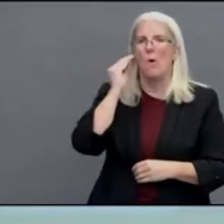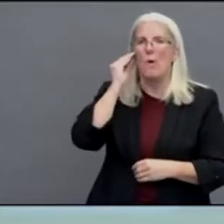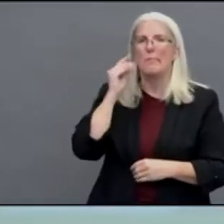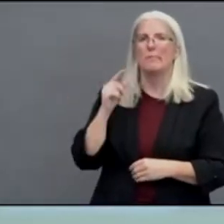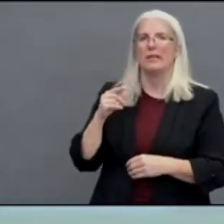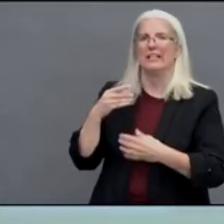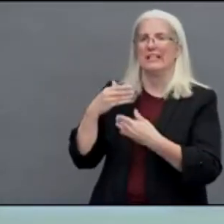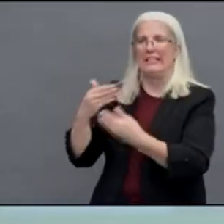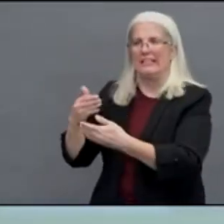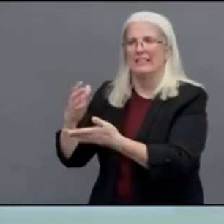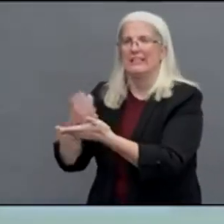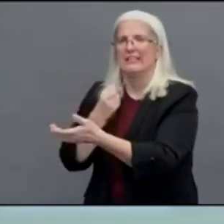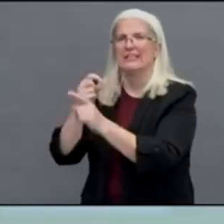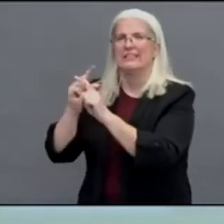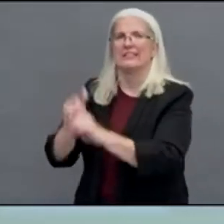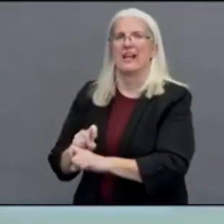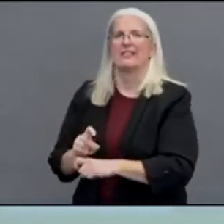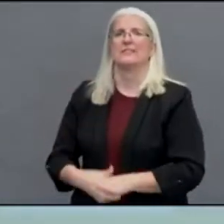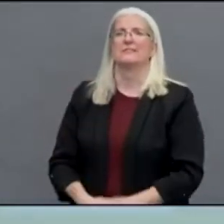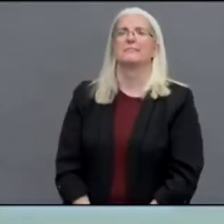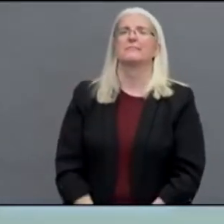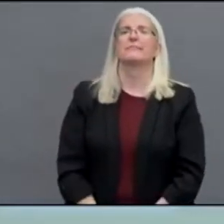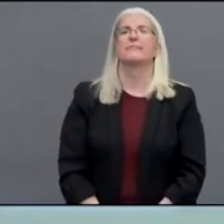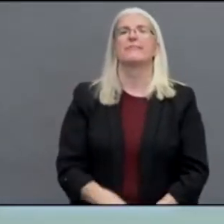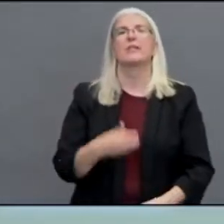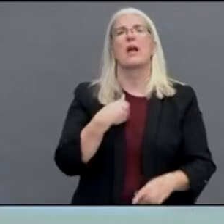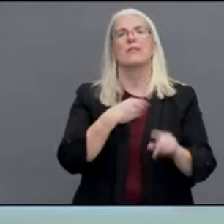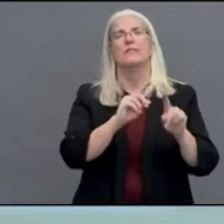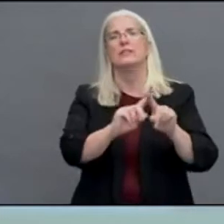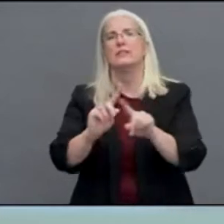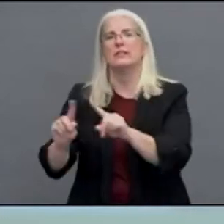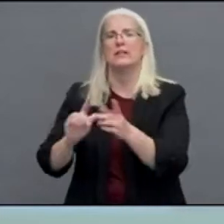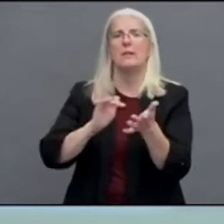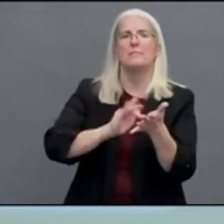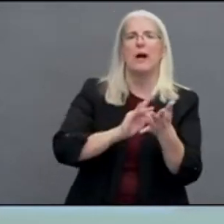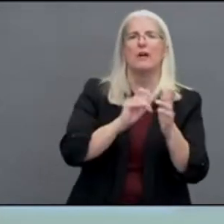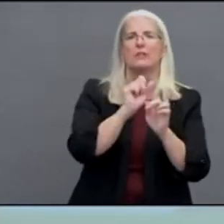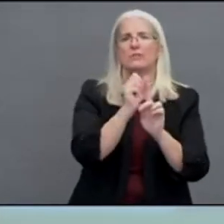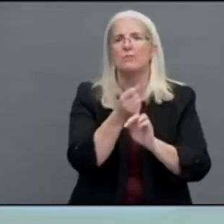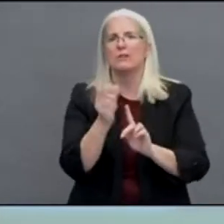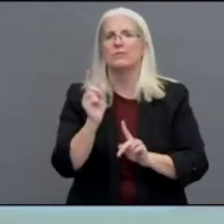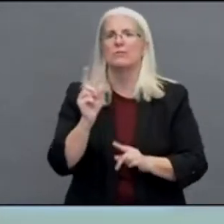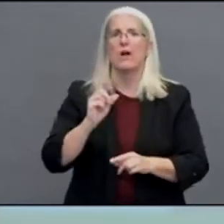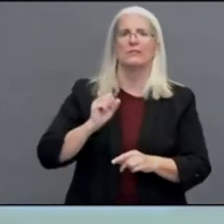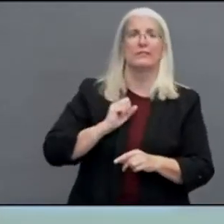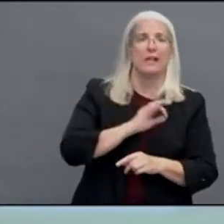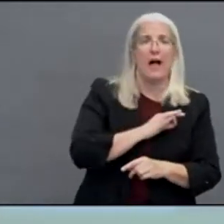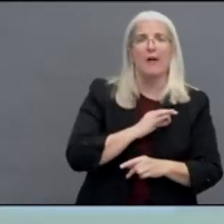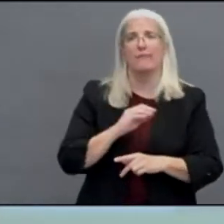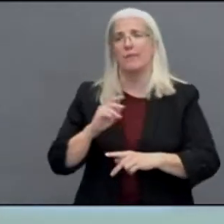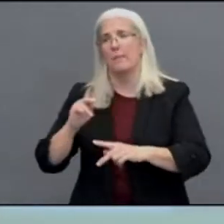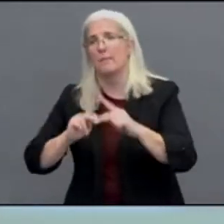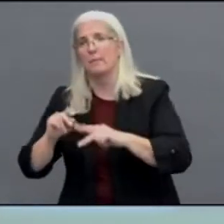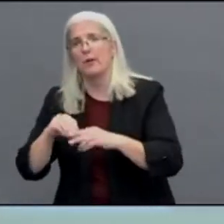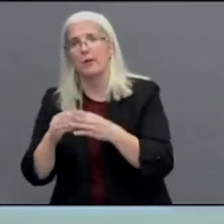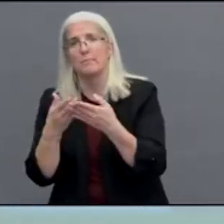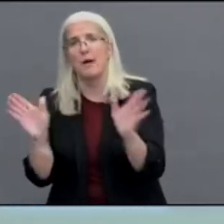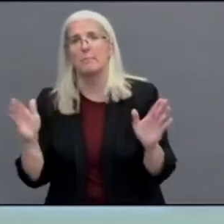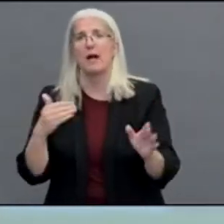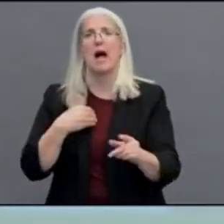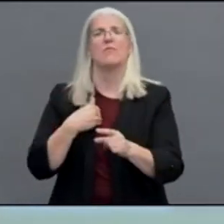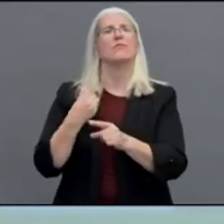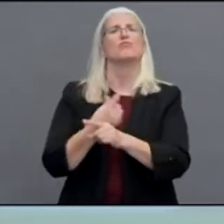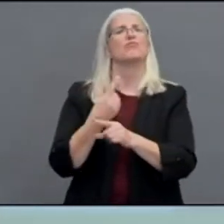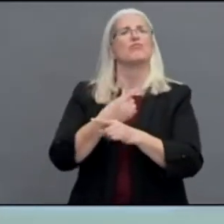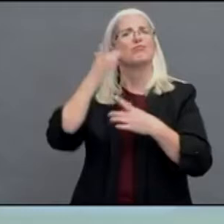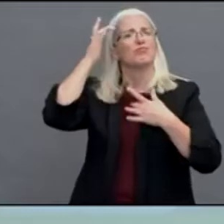do have, there's several medical conditions that staff or individuals in the public have in general. So it is good guidance to just make